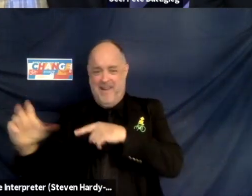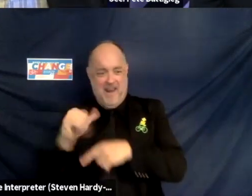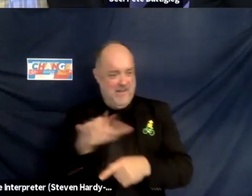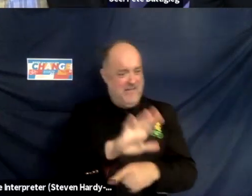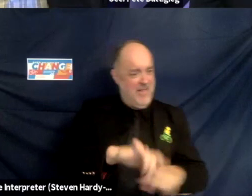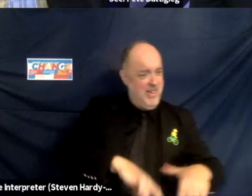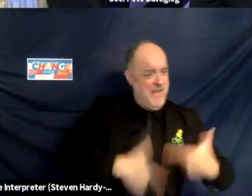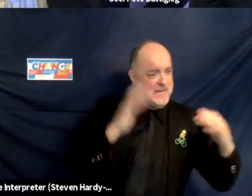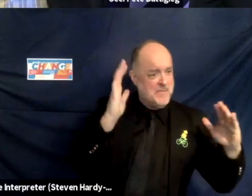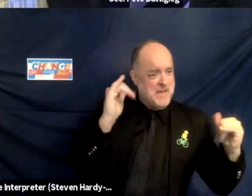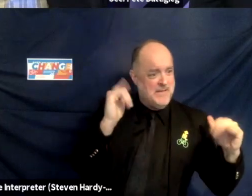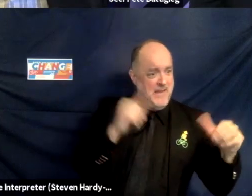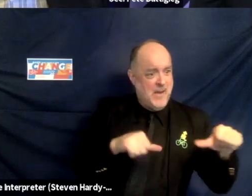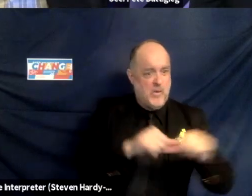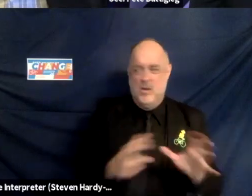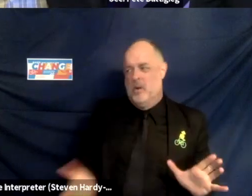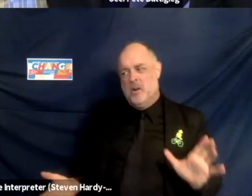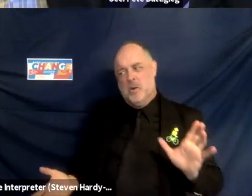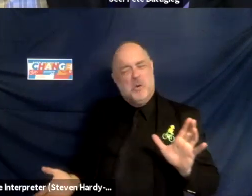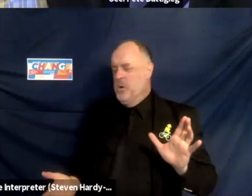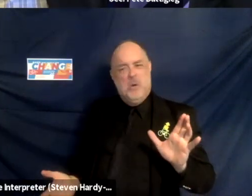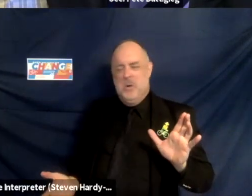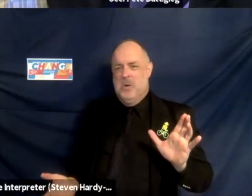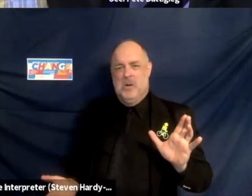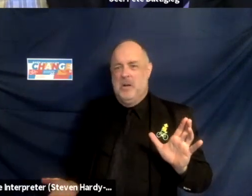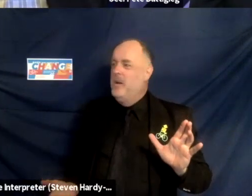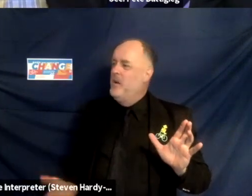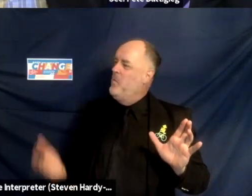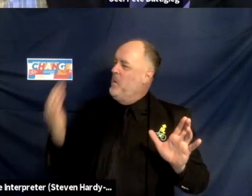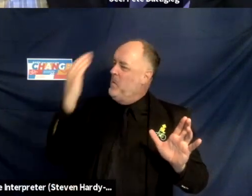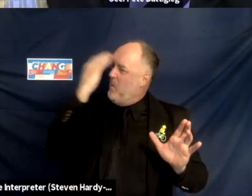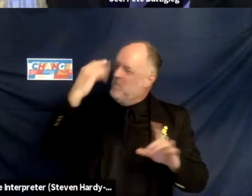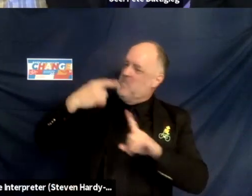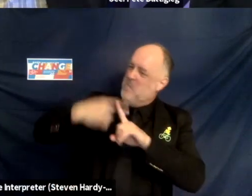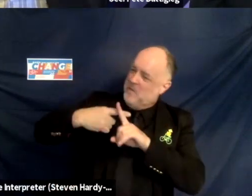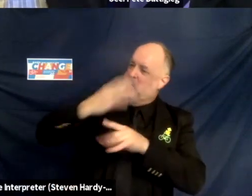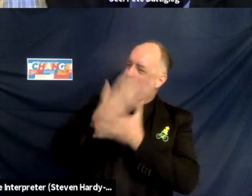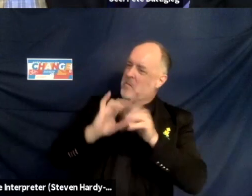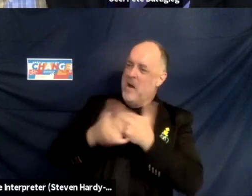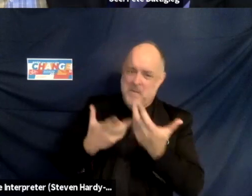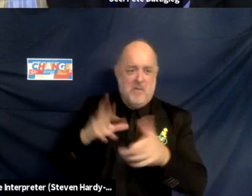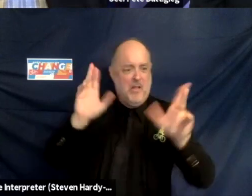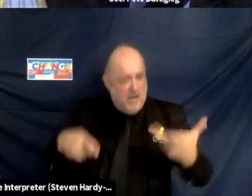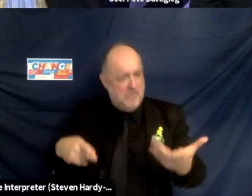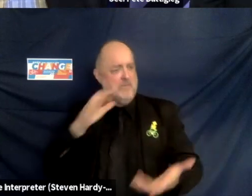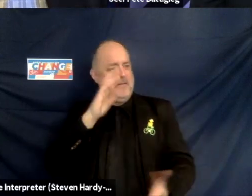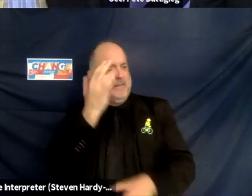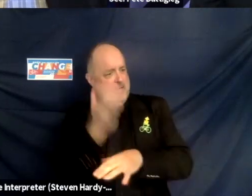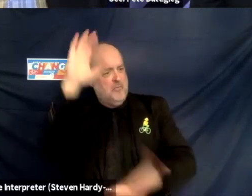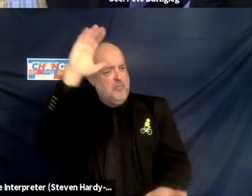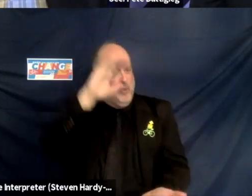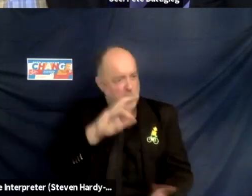life expectancy. And so there is virtue in itself to getting people out of vehicles, even as the vehicles themselves